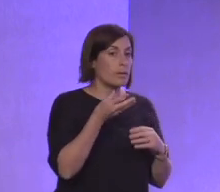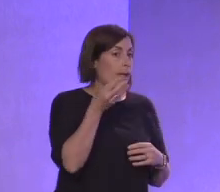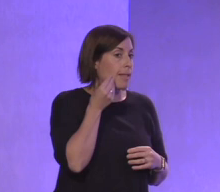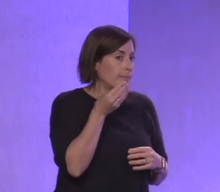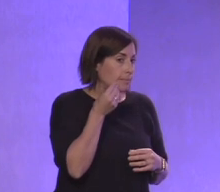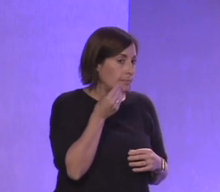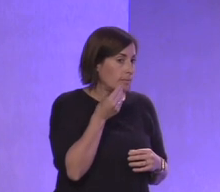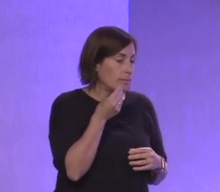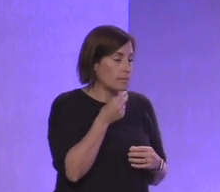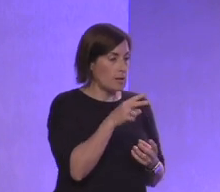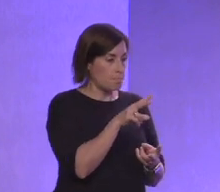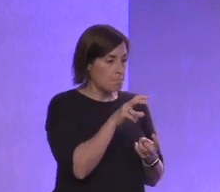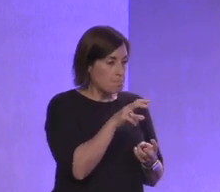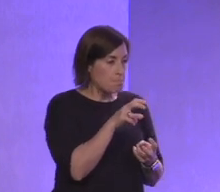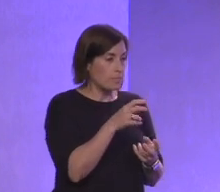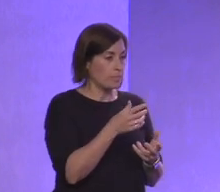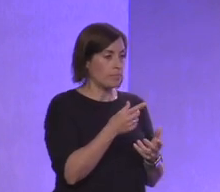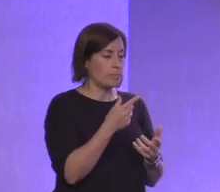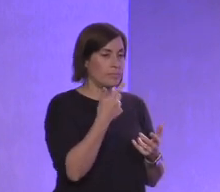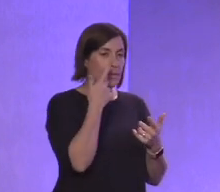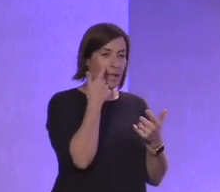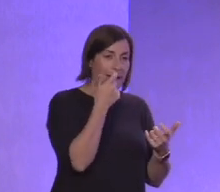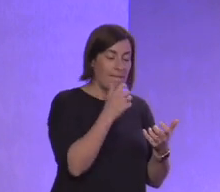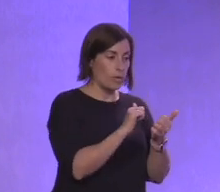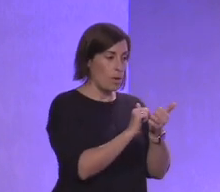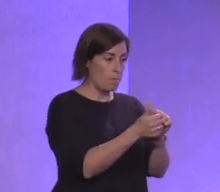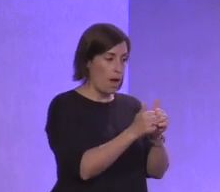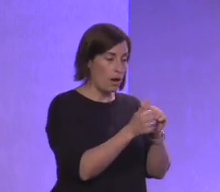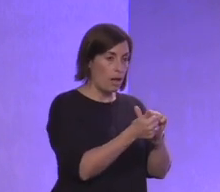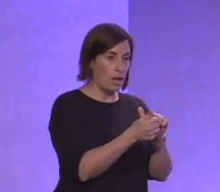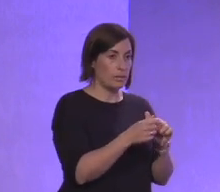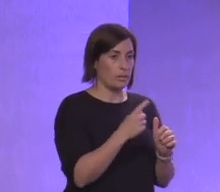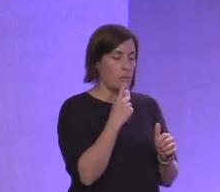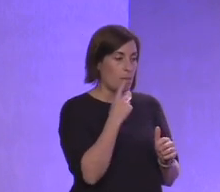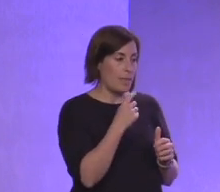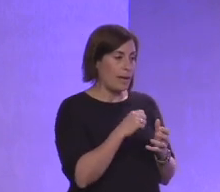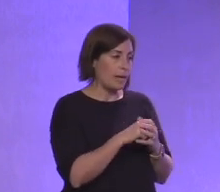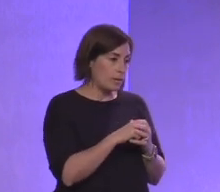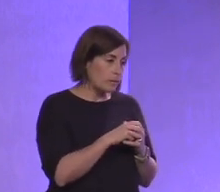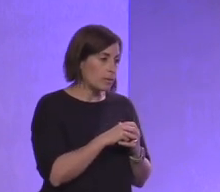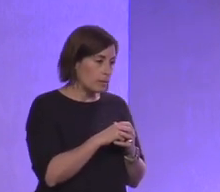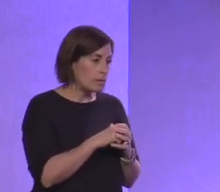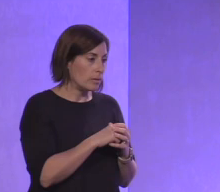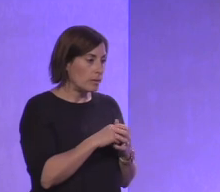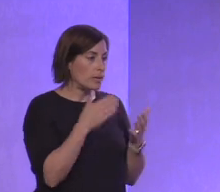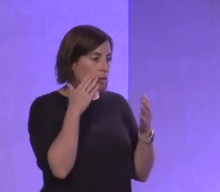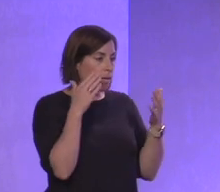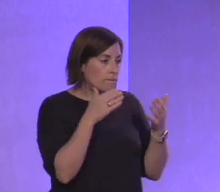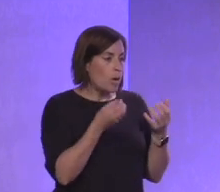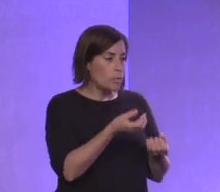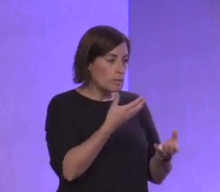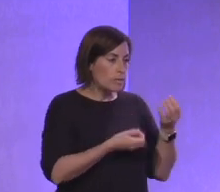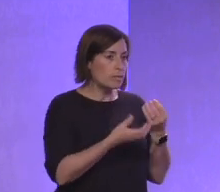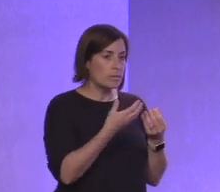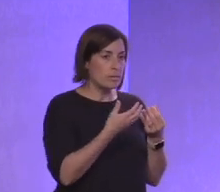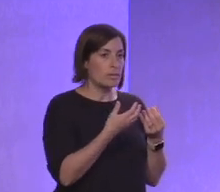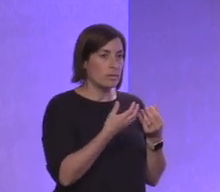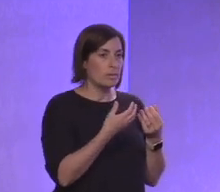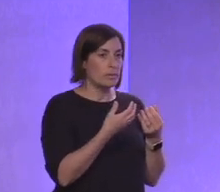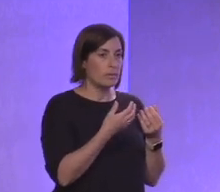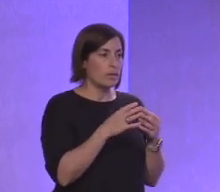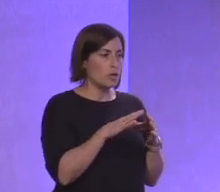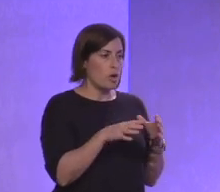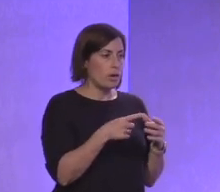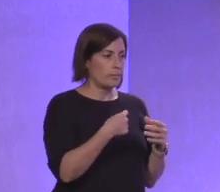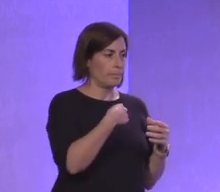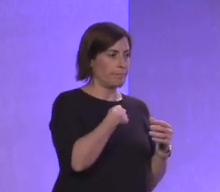need to listen really carefully to your partner, so give them the conch, as it were, and really focus on what they're telling you. This isn't about you,